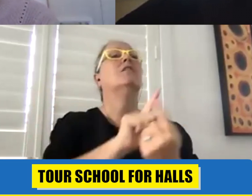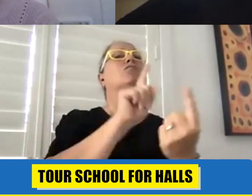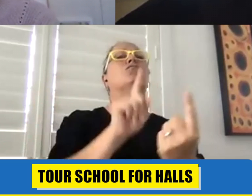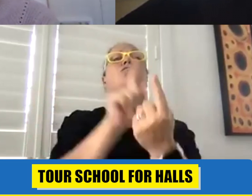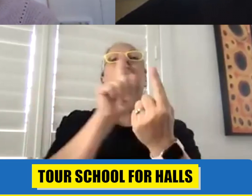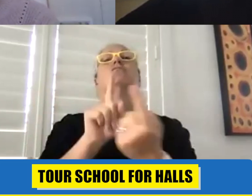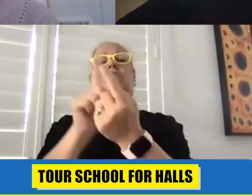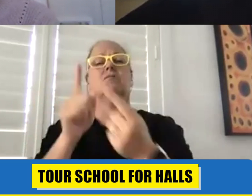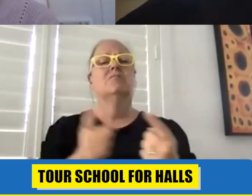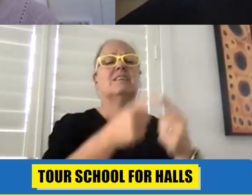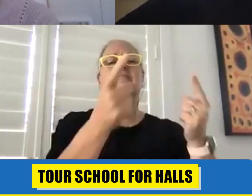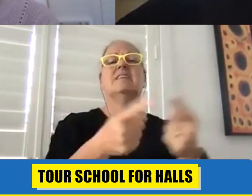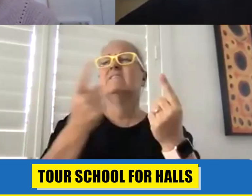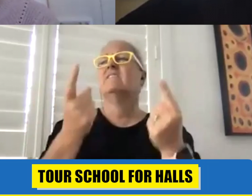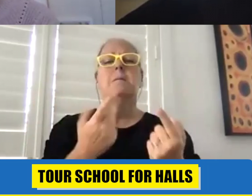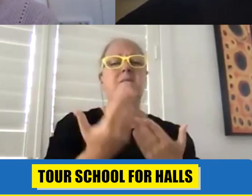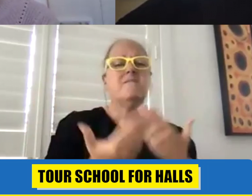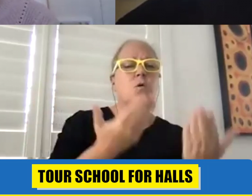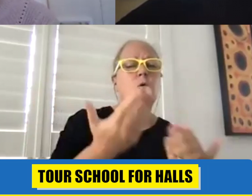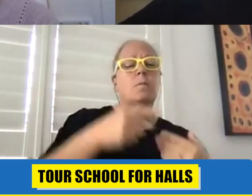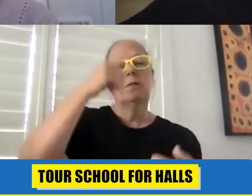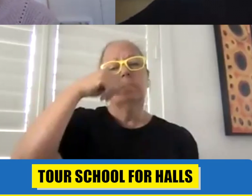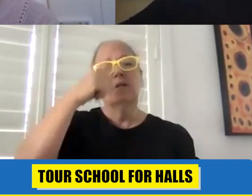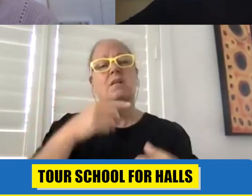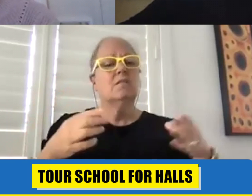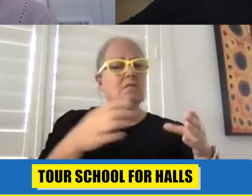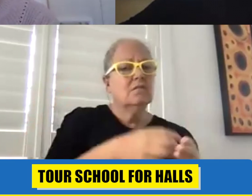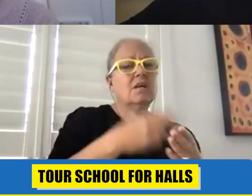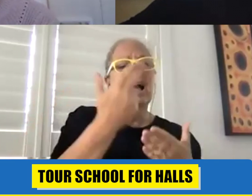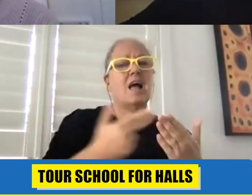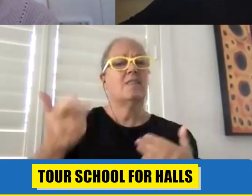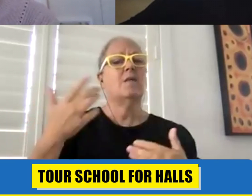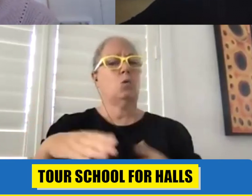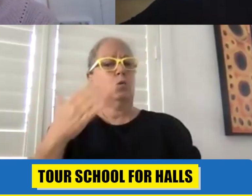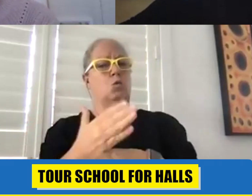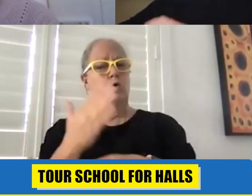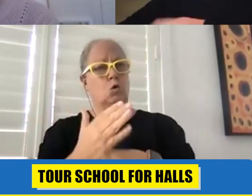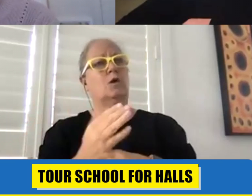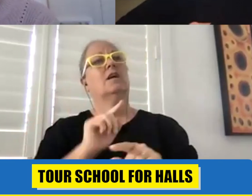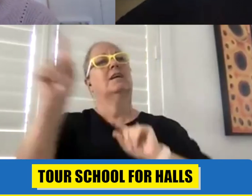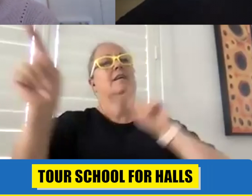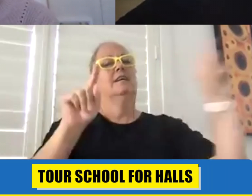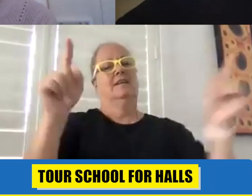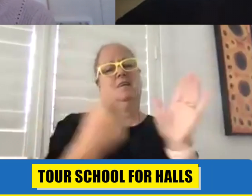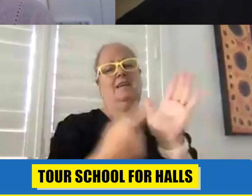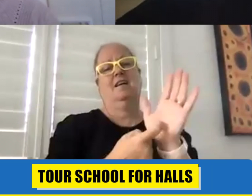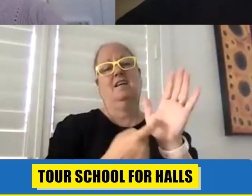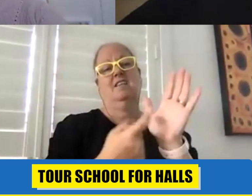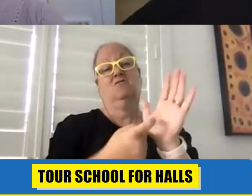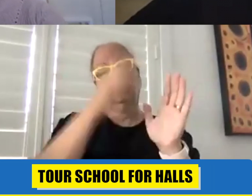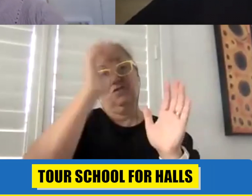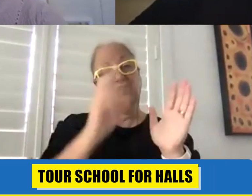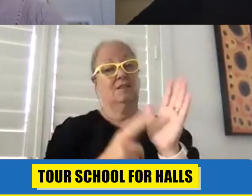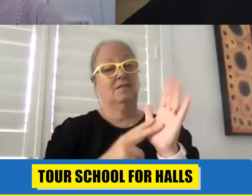of different performers and artists who are looking for work in regional Victoria.